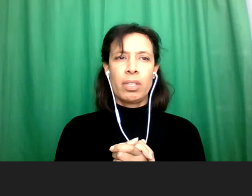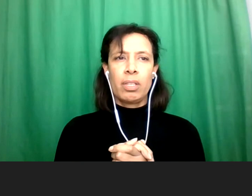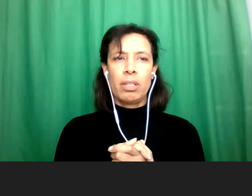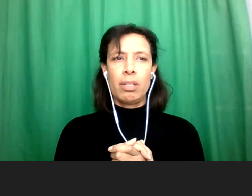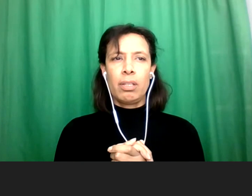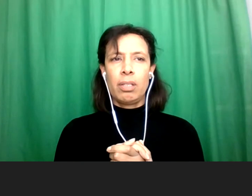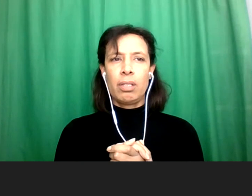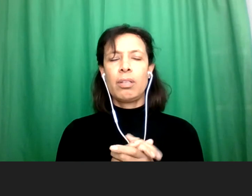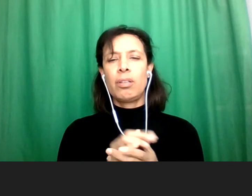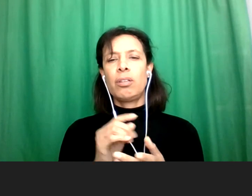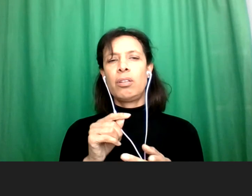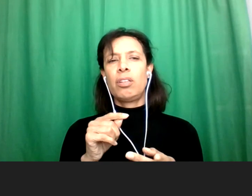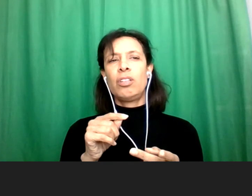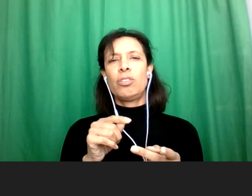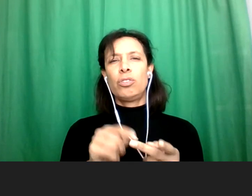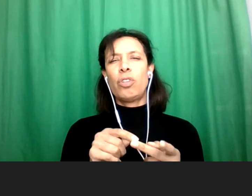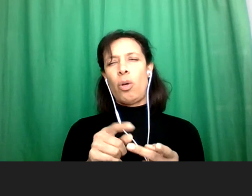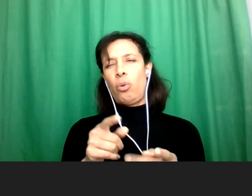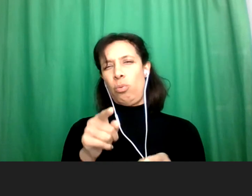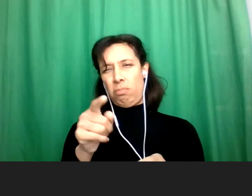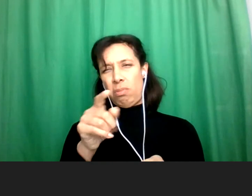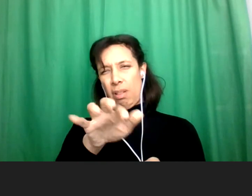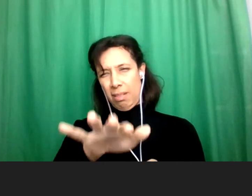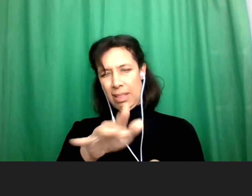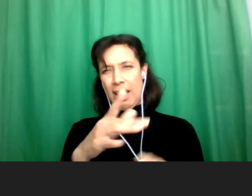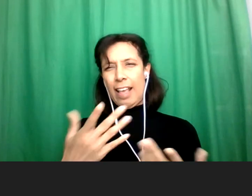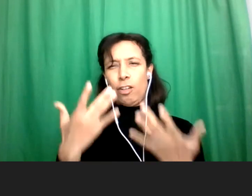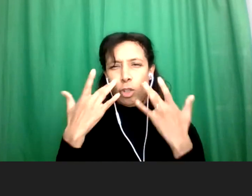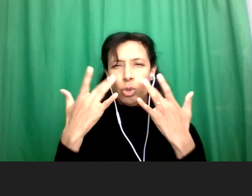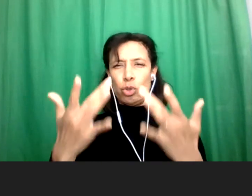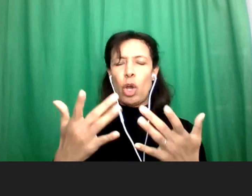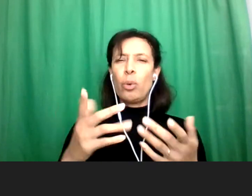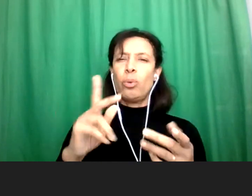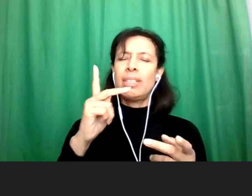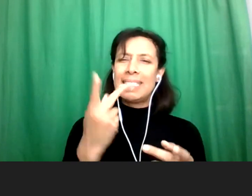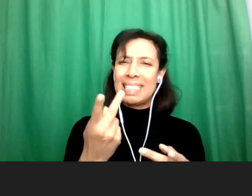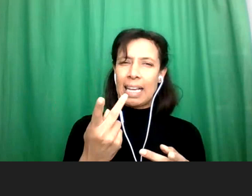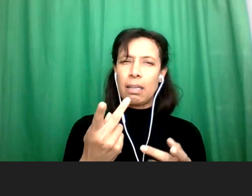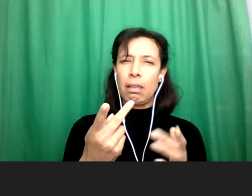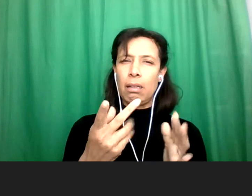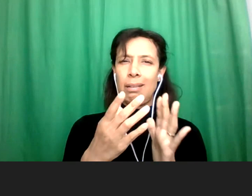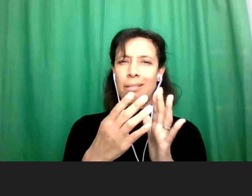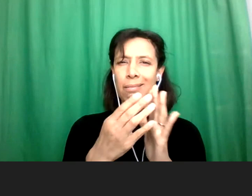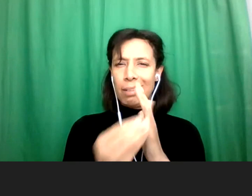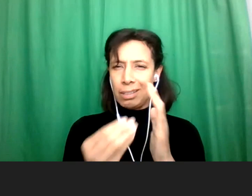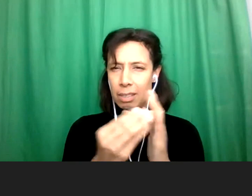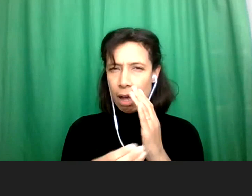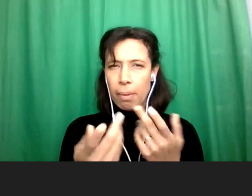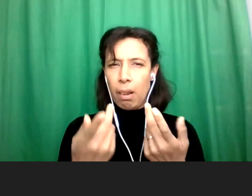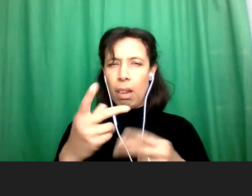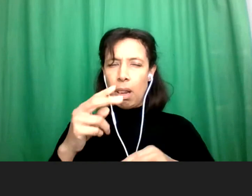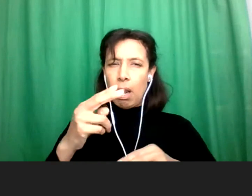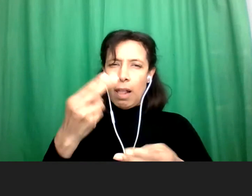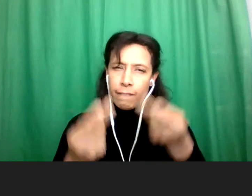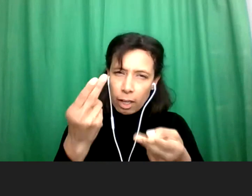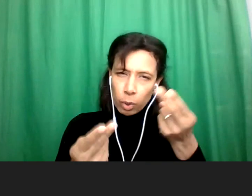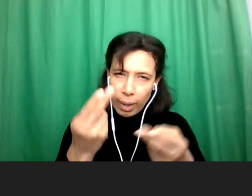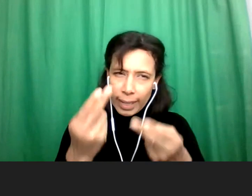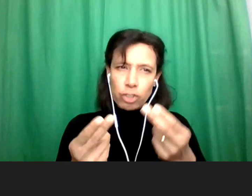evaluation that this particular student had done. So you would have evaluation of the first example, evaluation of the second example, evaluation of the